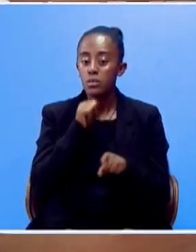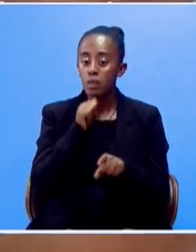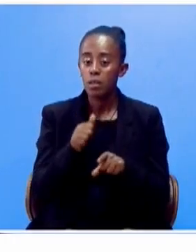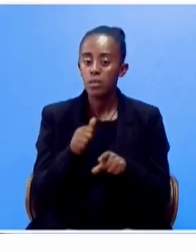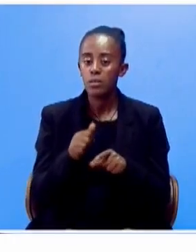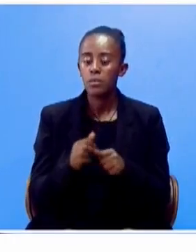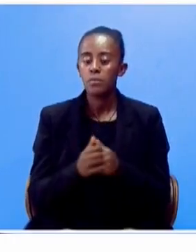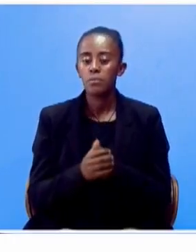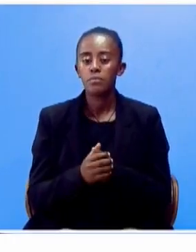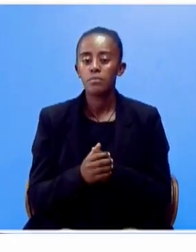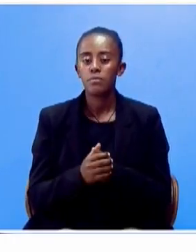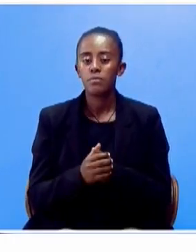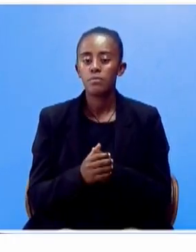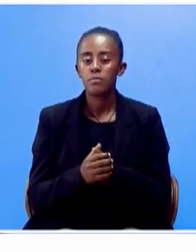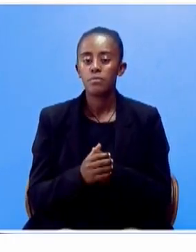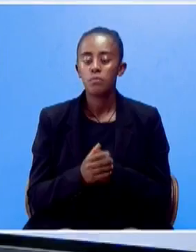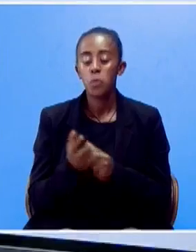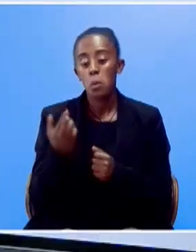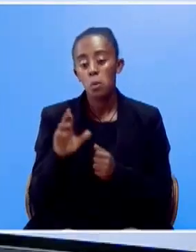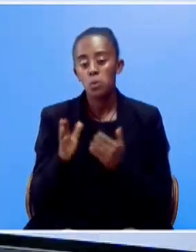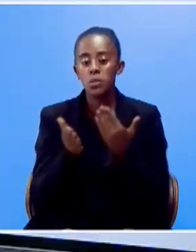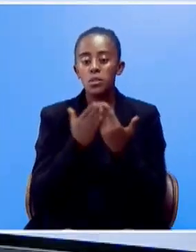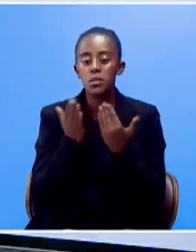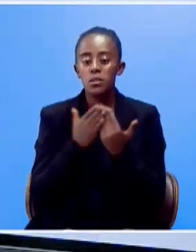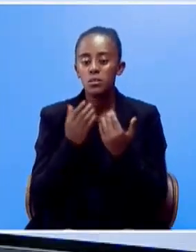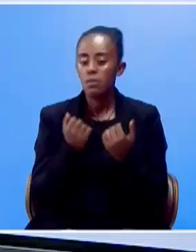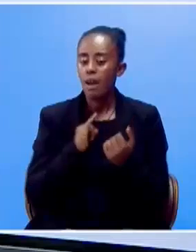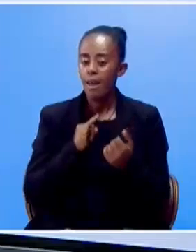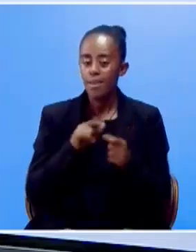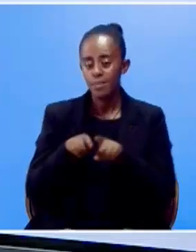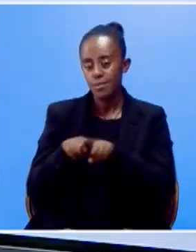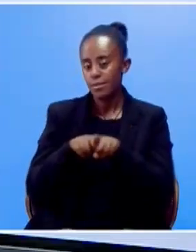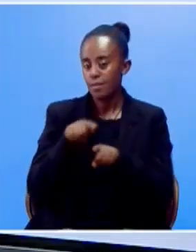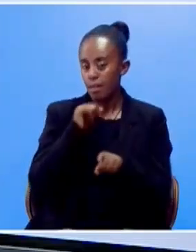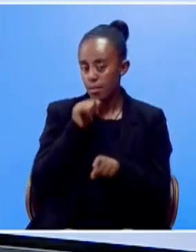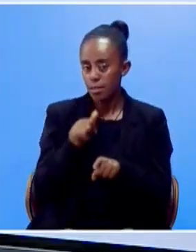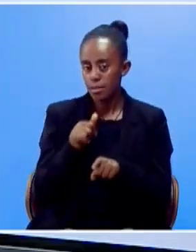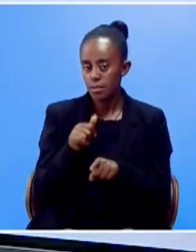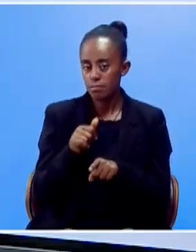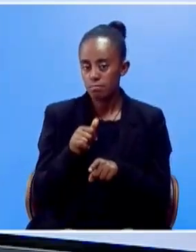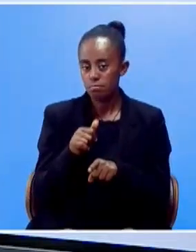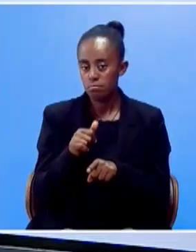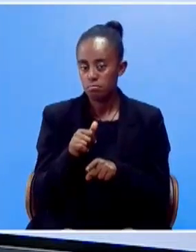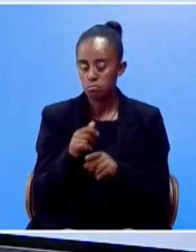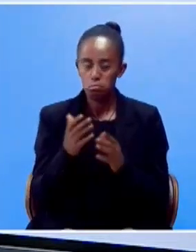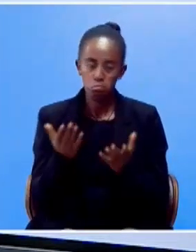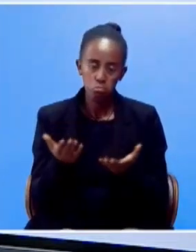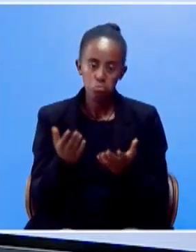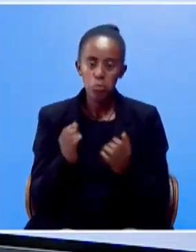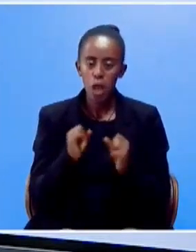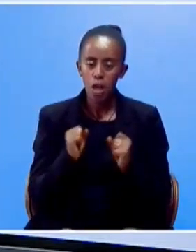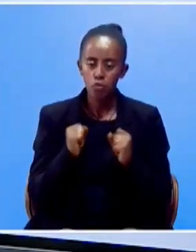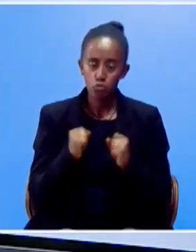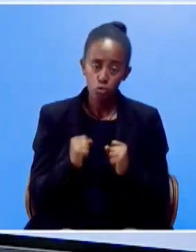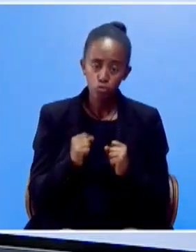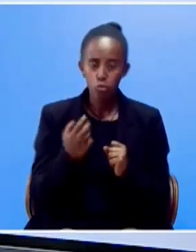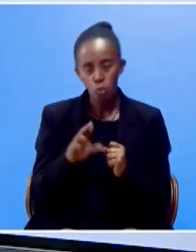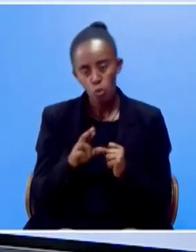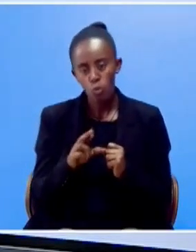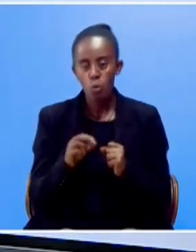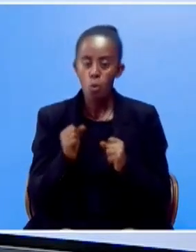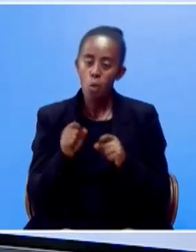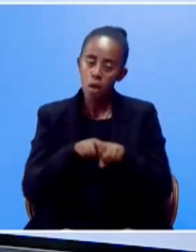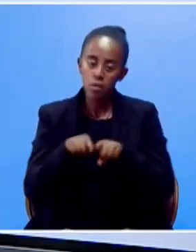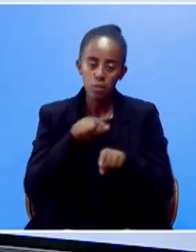disagree. Or simply, I disagree, okay? It's okay to say I disagree or I